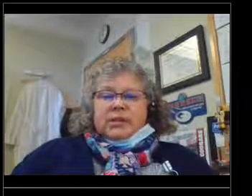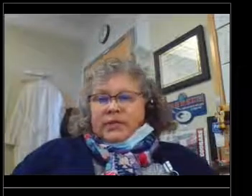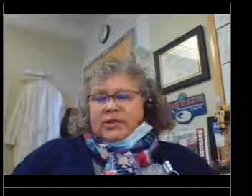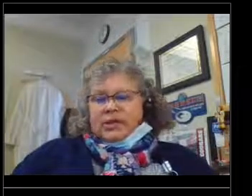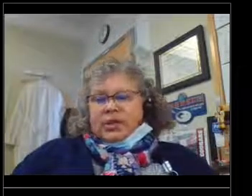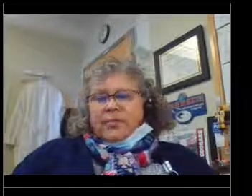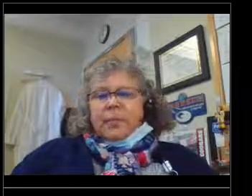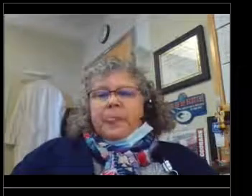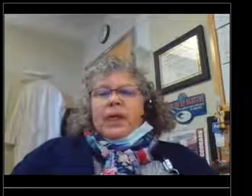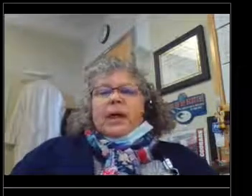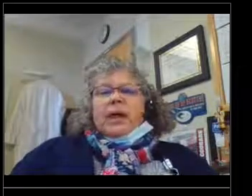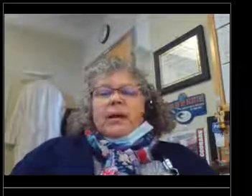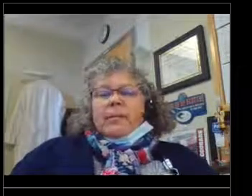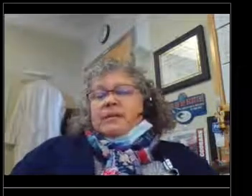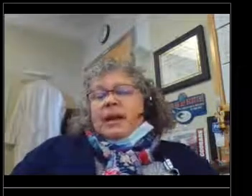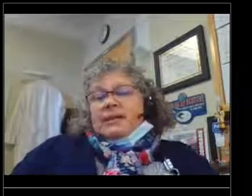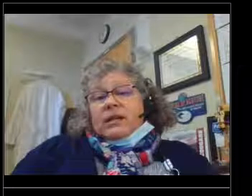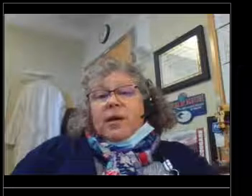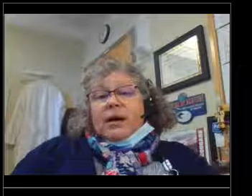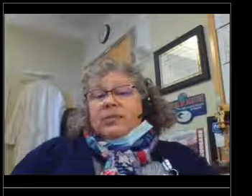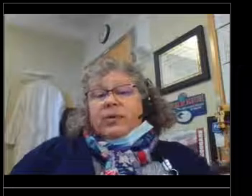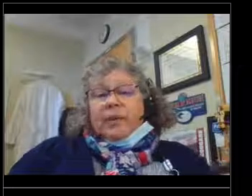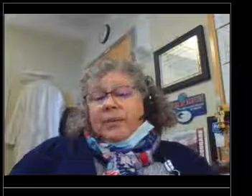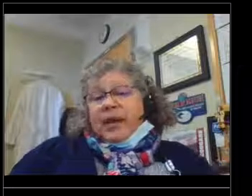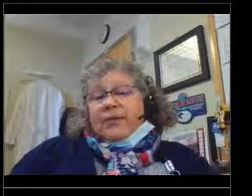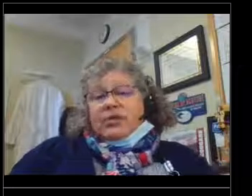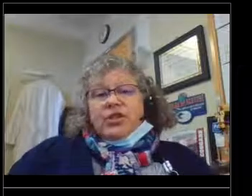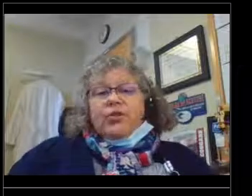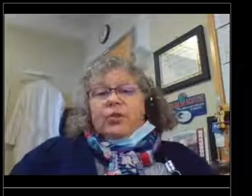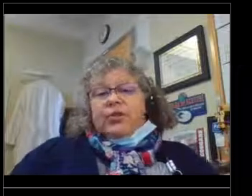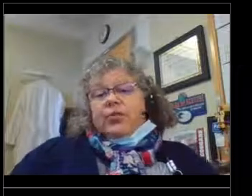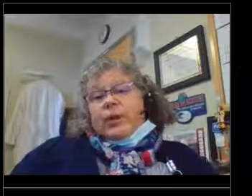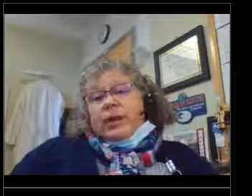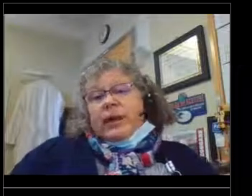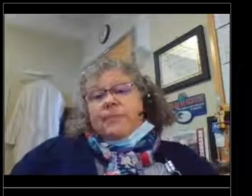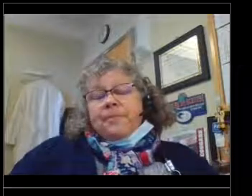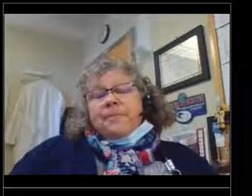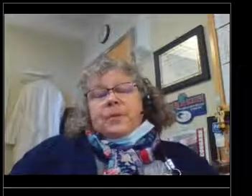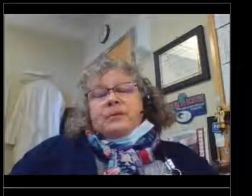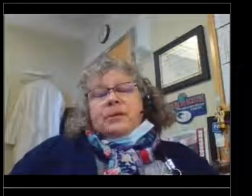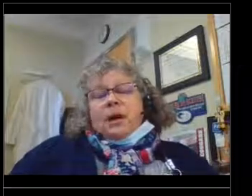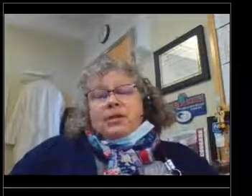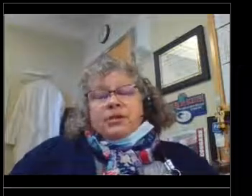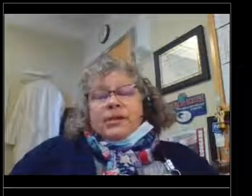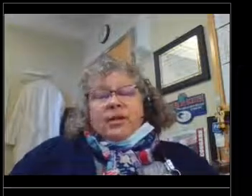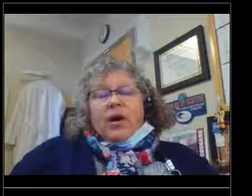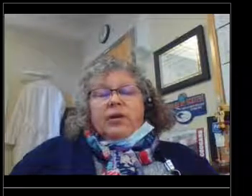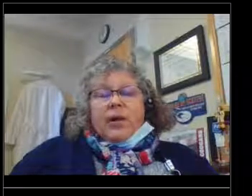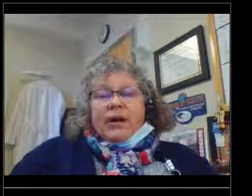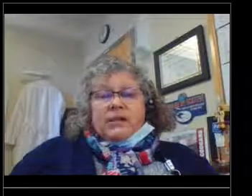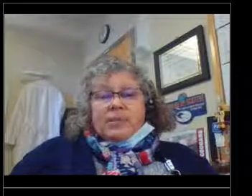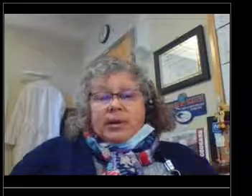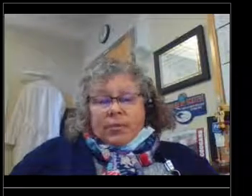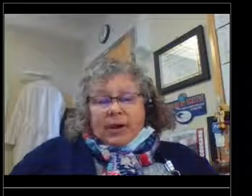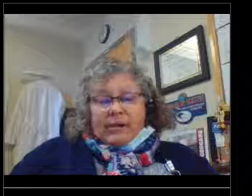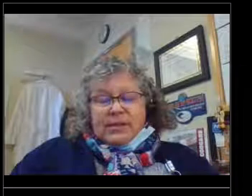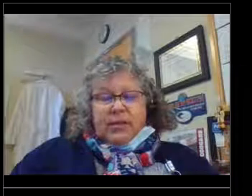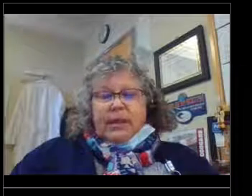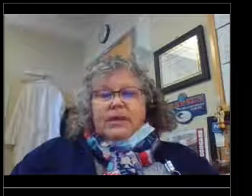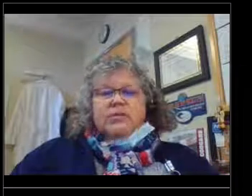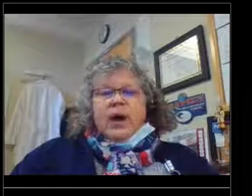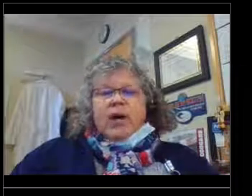to consult the physician. It's nice in a practice where you maybe have 2 or 3 doctors that are on your practice plan